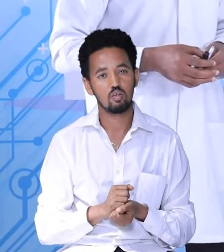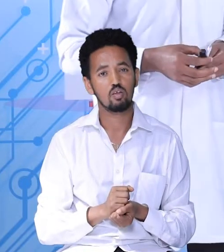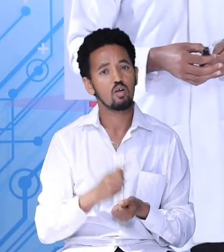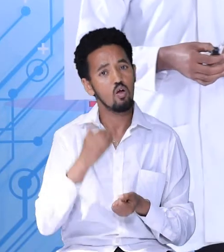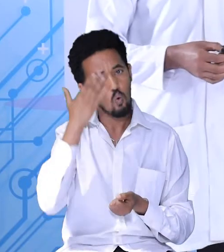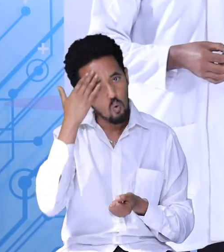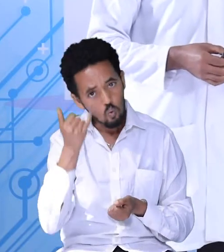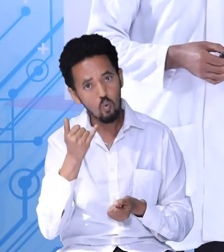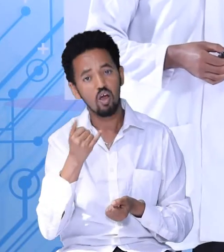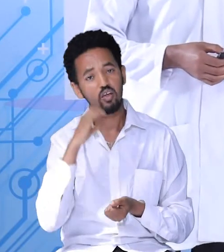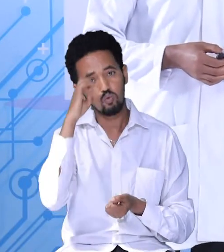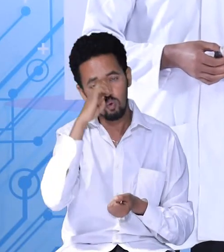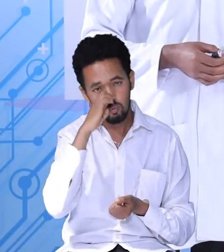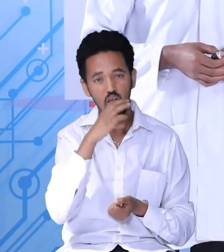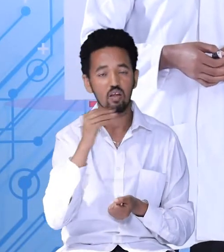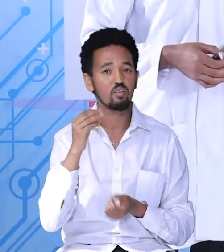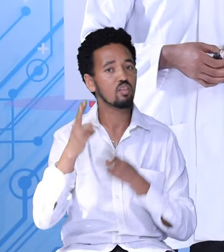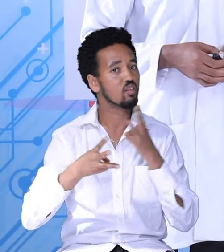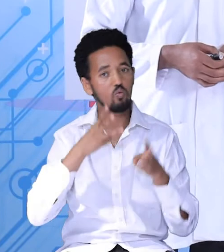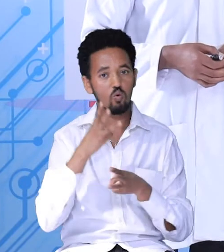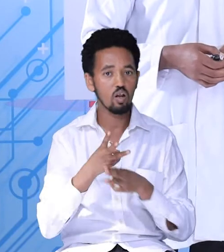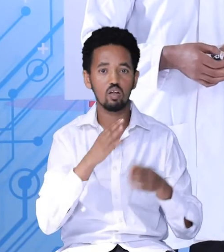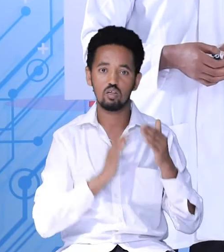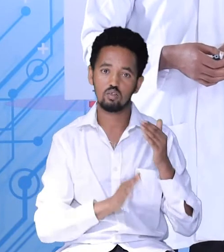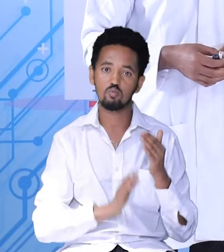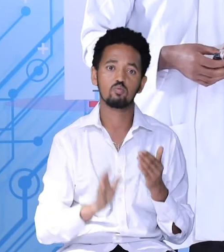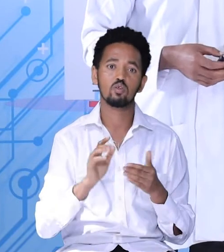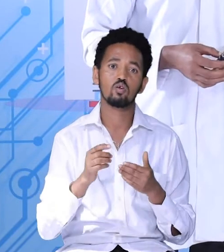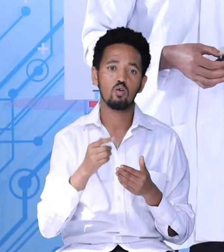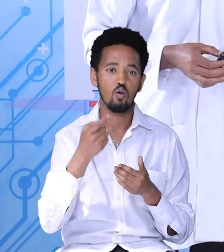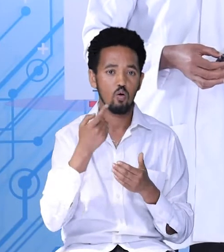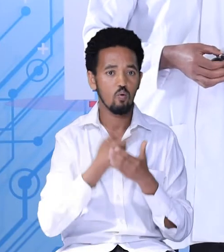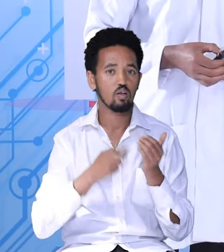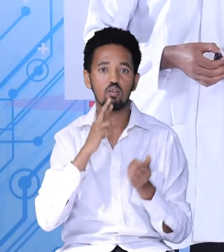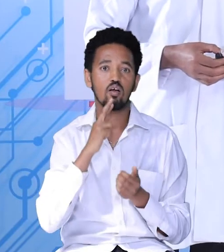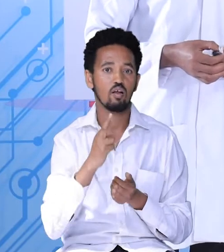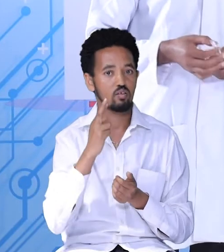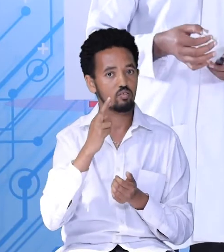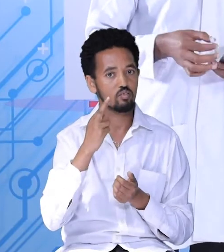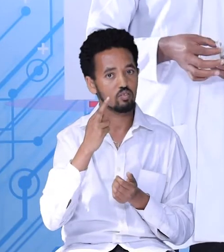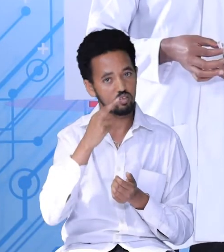Why Ethiopia lead the world by amount of fertility? What are the reasons?